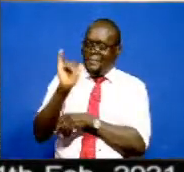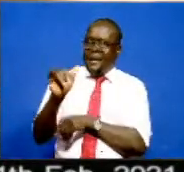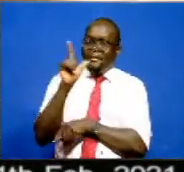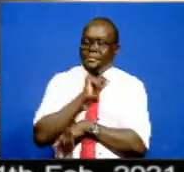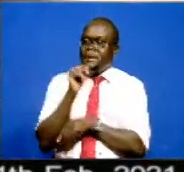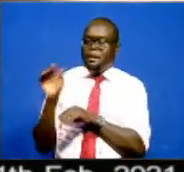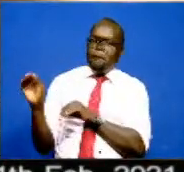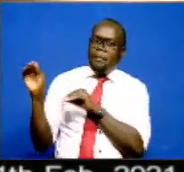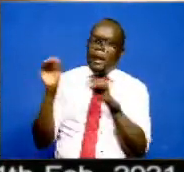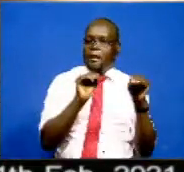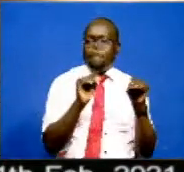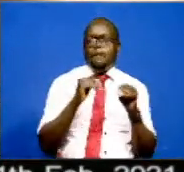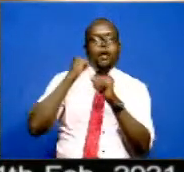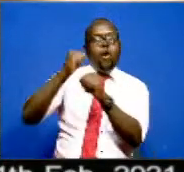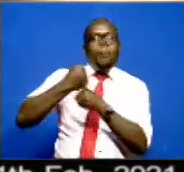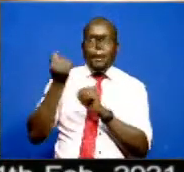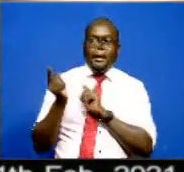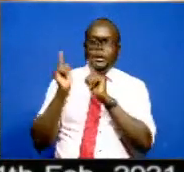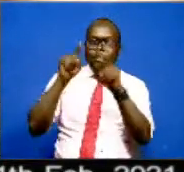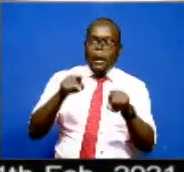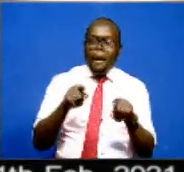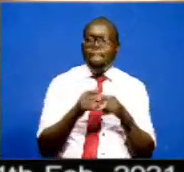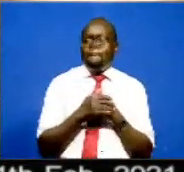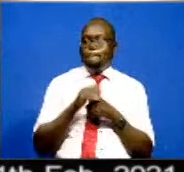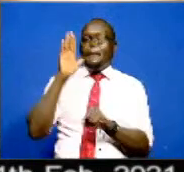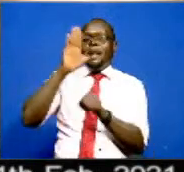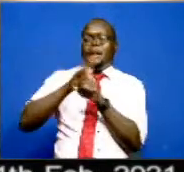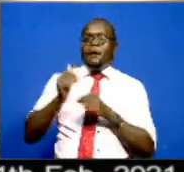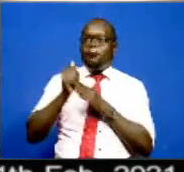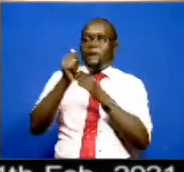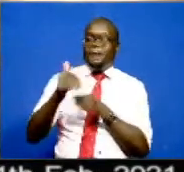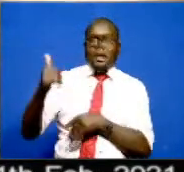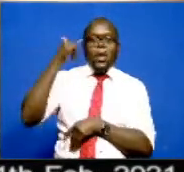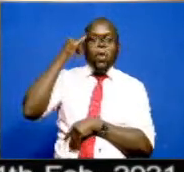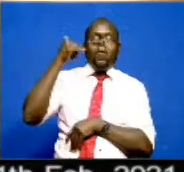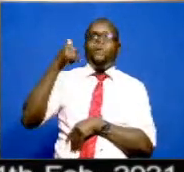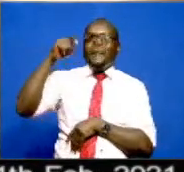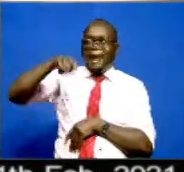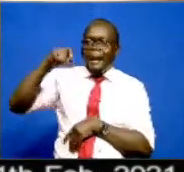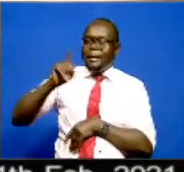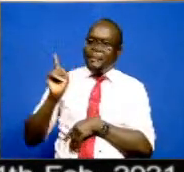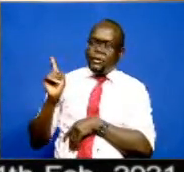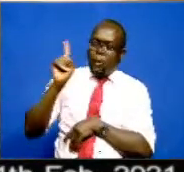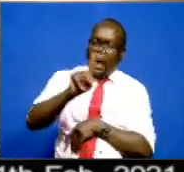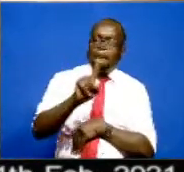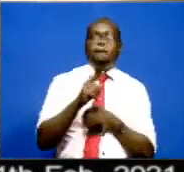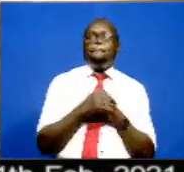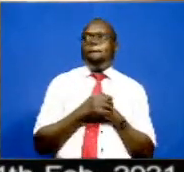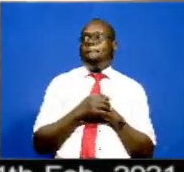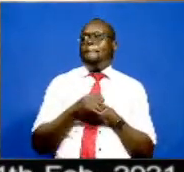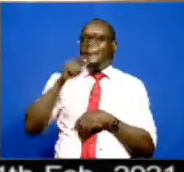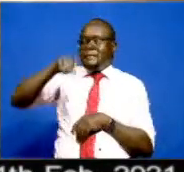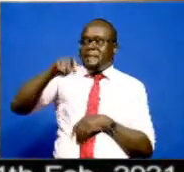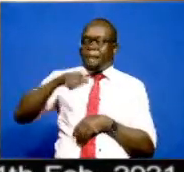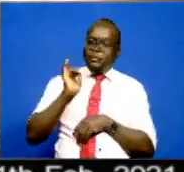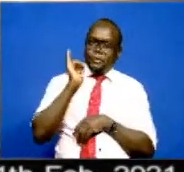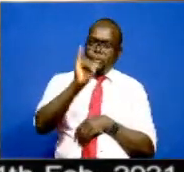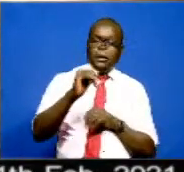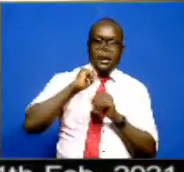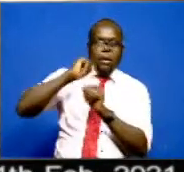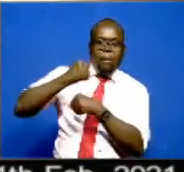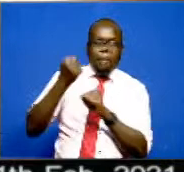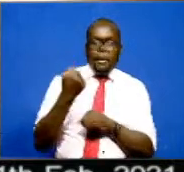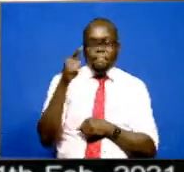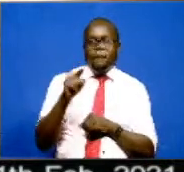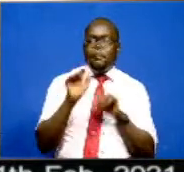Homa Bay to come. Actually, the leader of majority called me that I need to be here. I was supposed to be in Homa Bay for a very